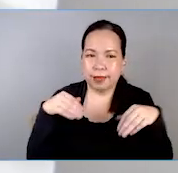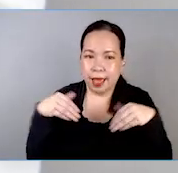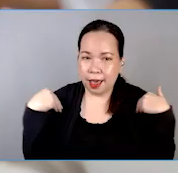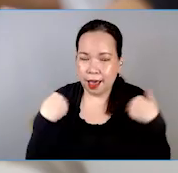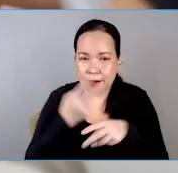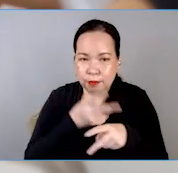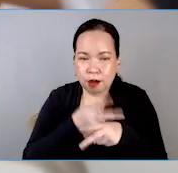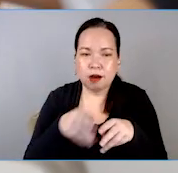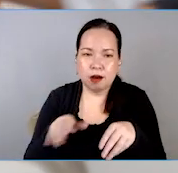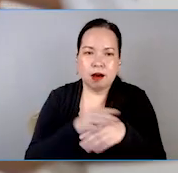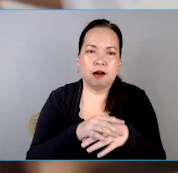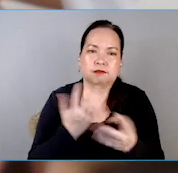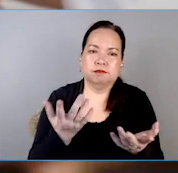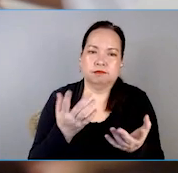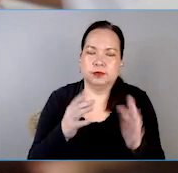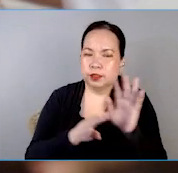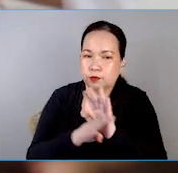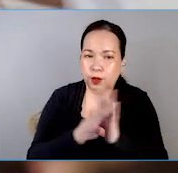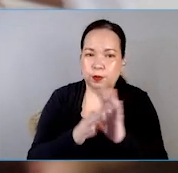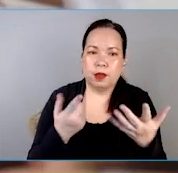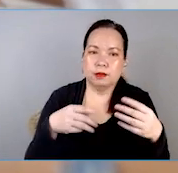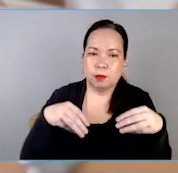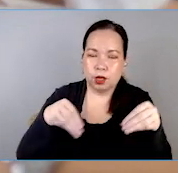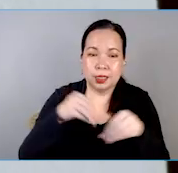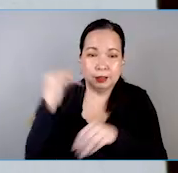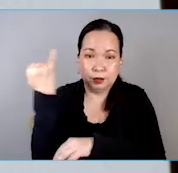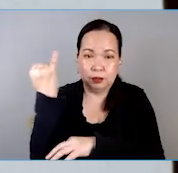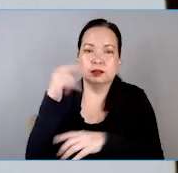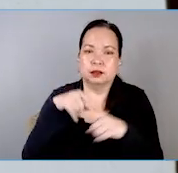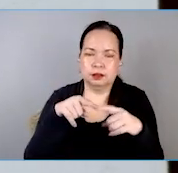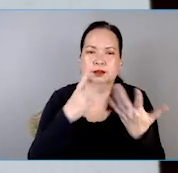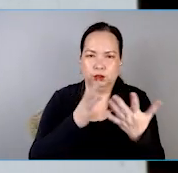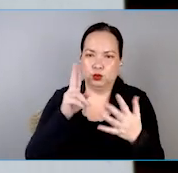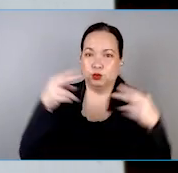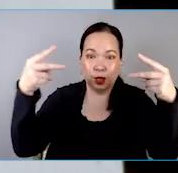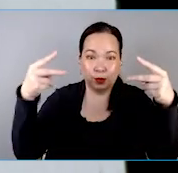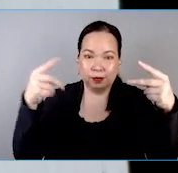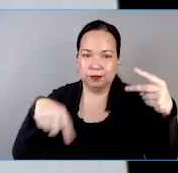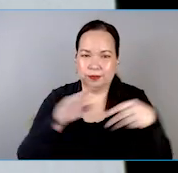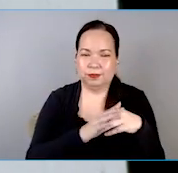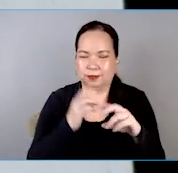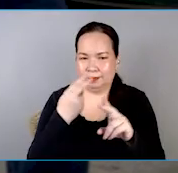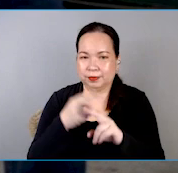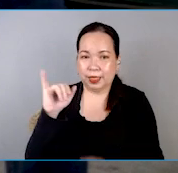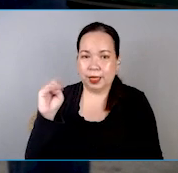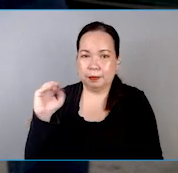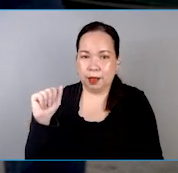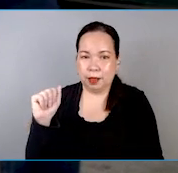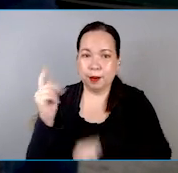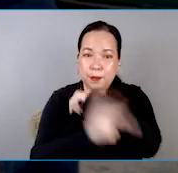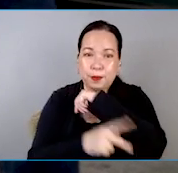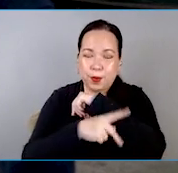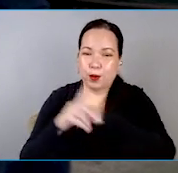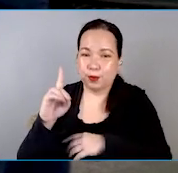Erosine, or IMAPROMD, would serve as the platform for data. Nakirait ang IMAPROMD, dahil sa